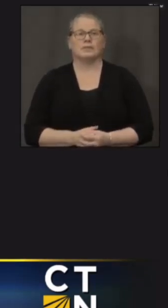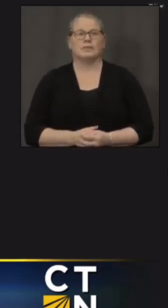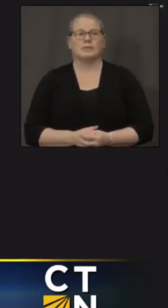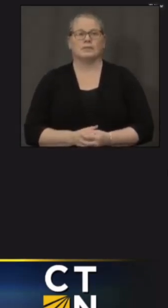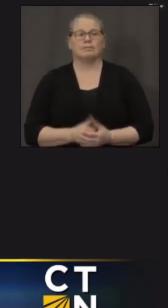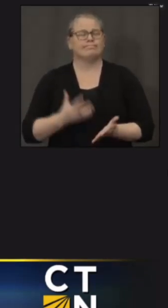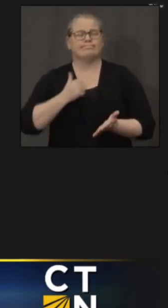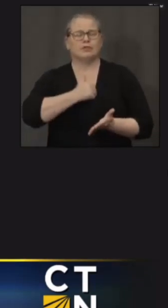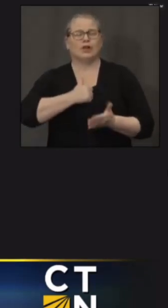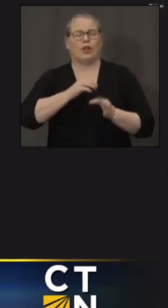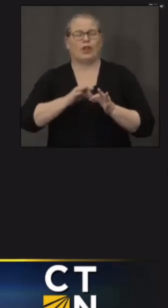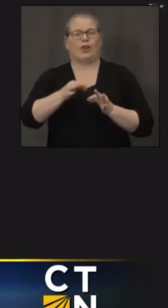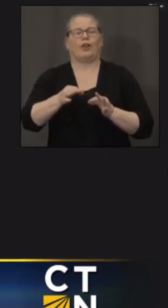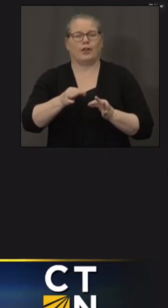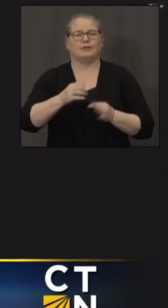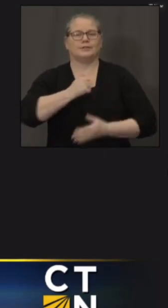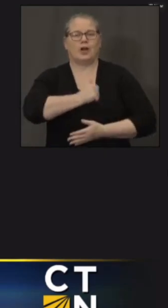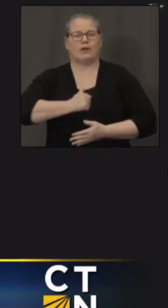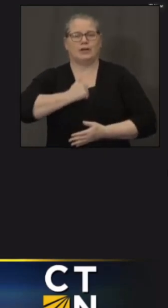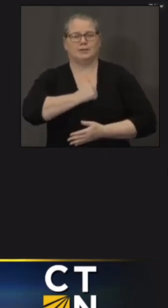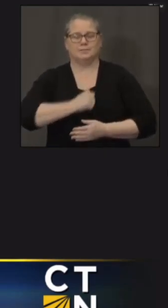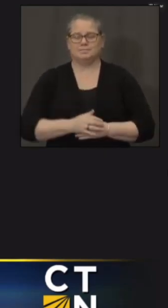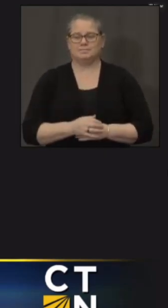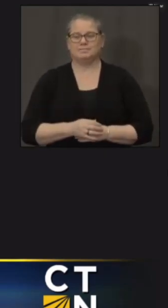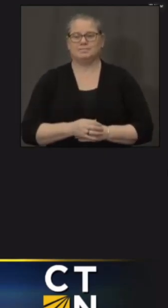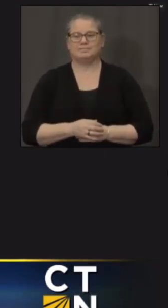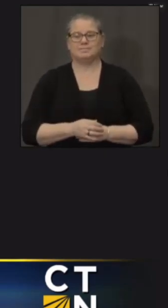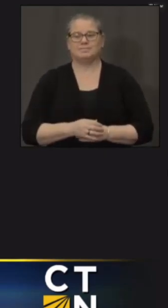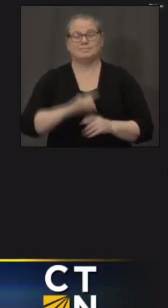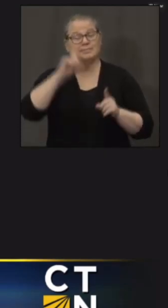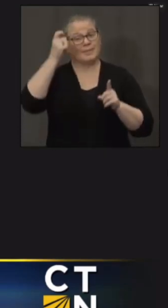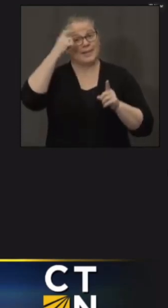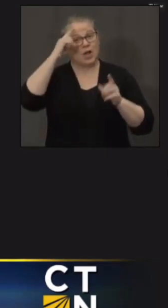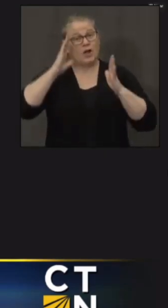Sorry about that. Happy Thanksgiving, Governor.